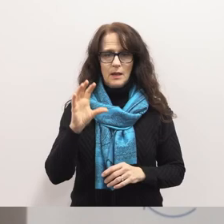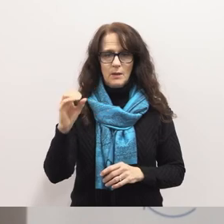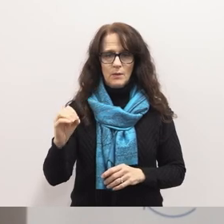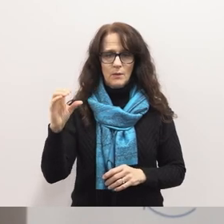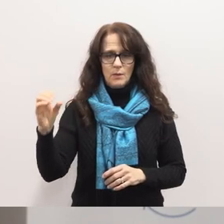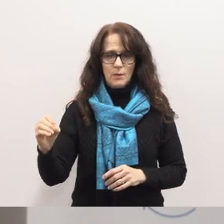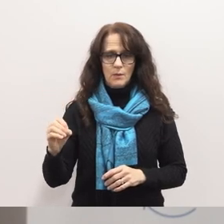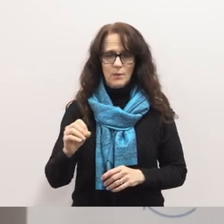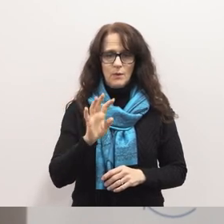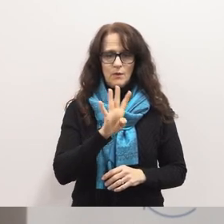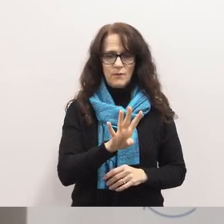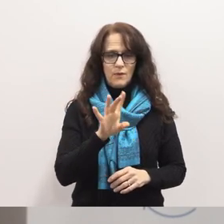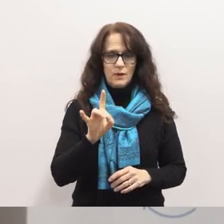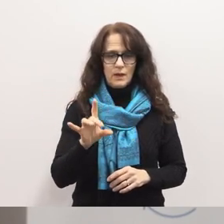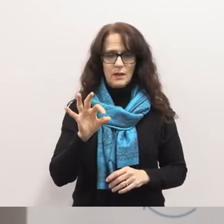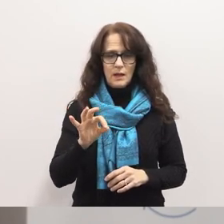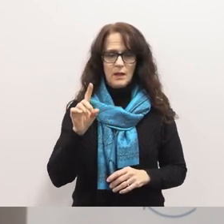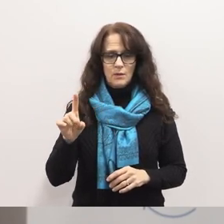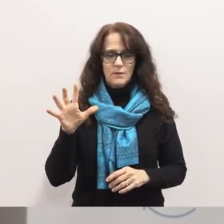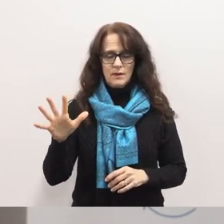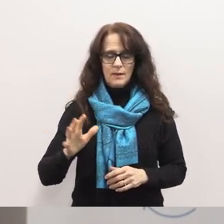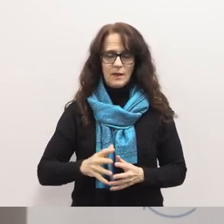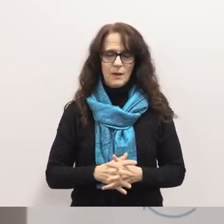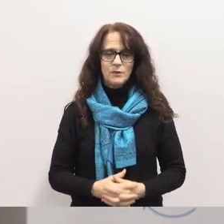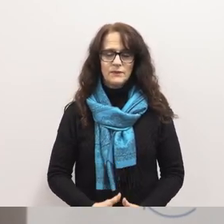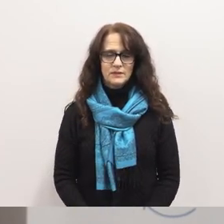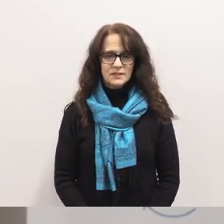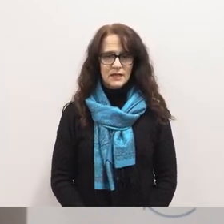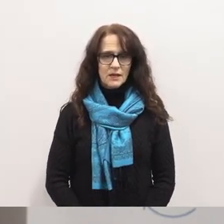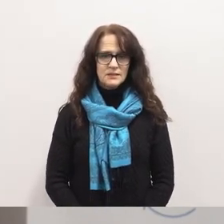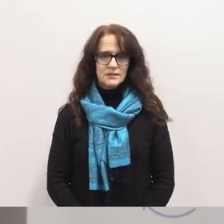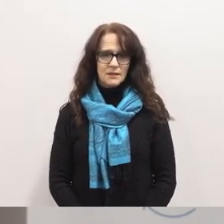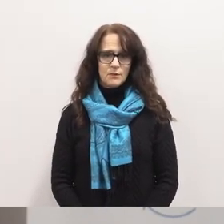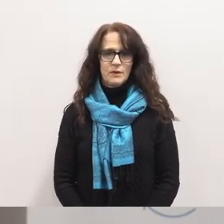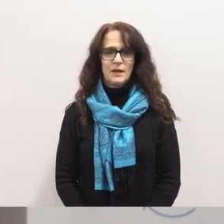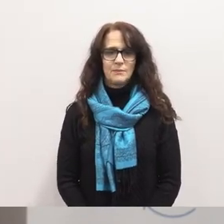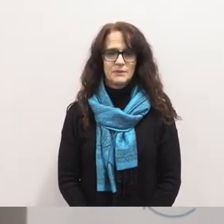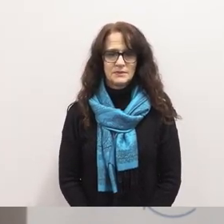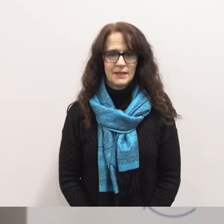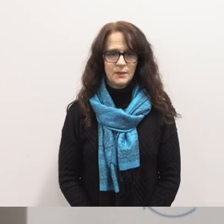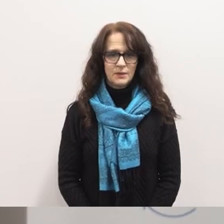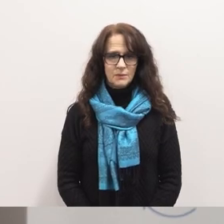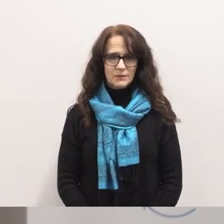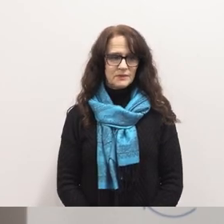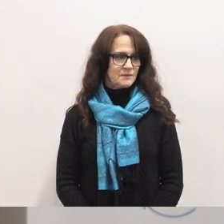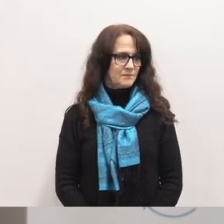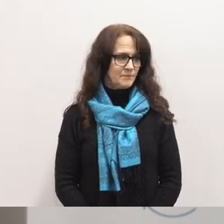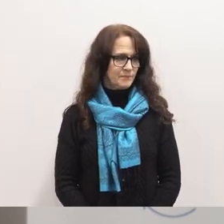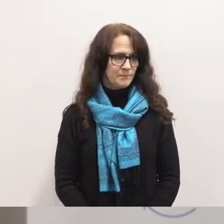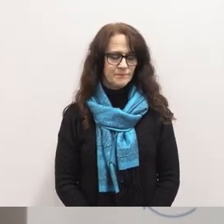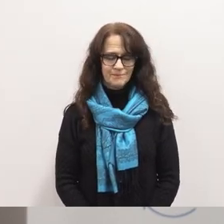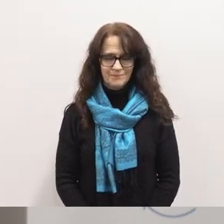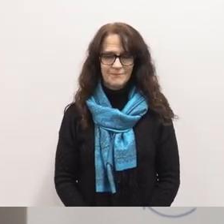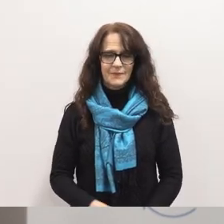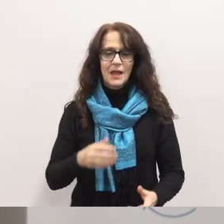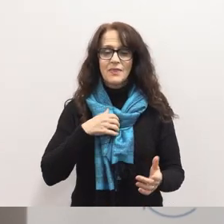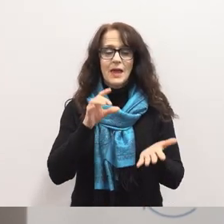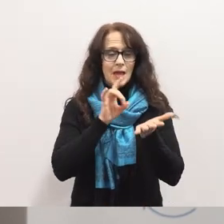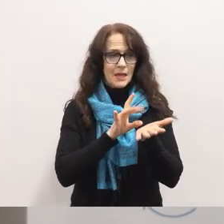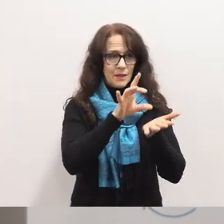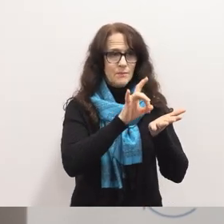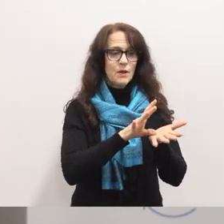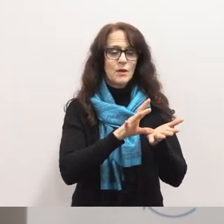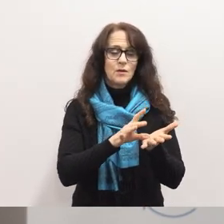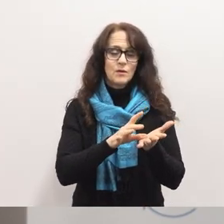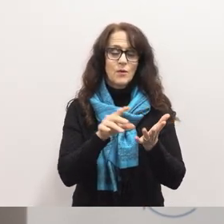48900 and 48915. Both students were recommended to be considered for a suspended expulsion with